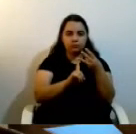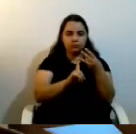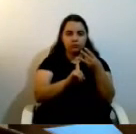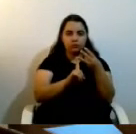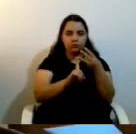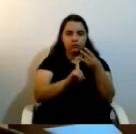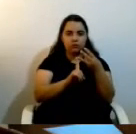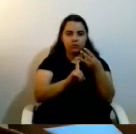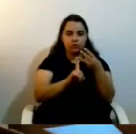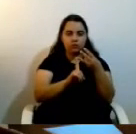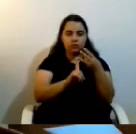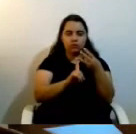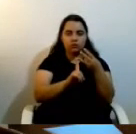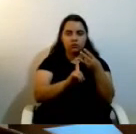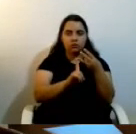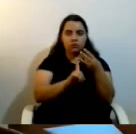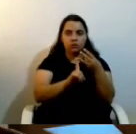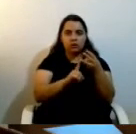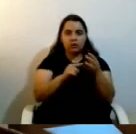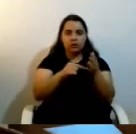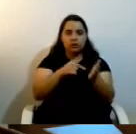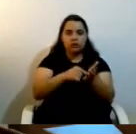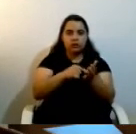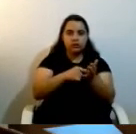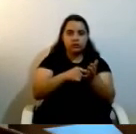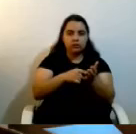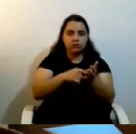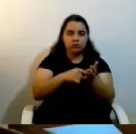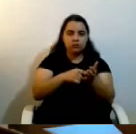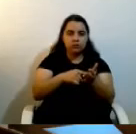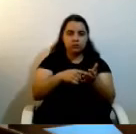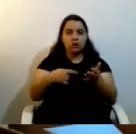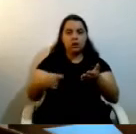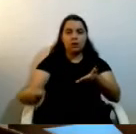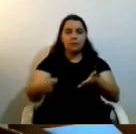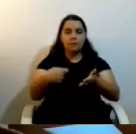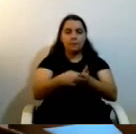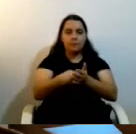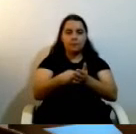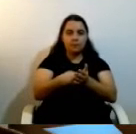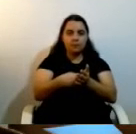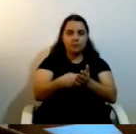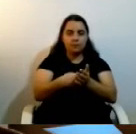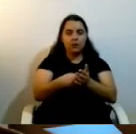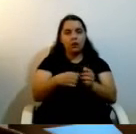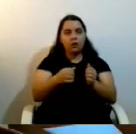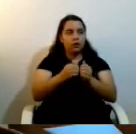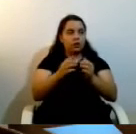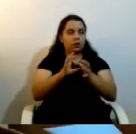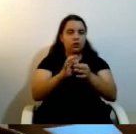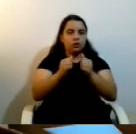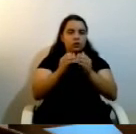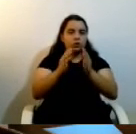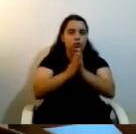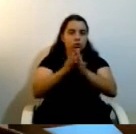requires that the direct payments cover the costs of all the hours of assistance we